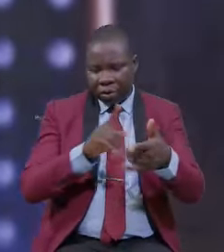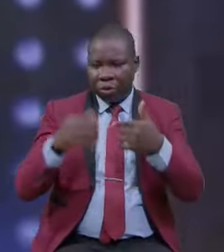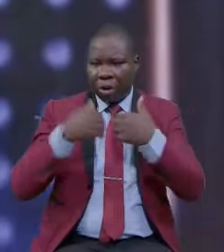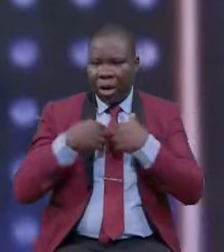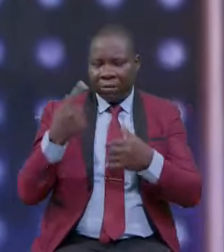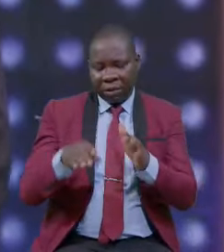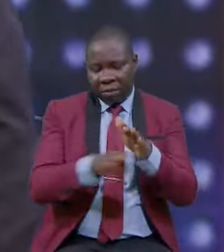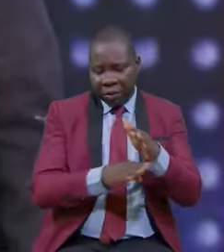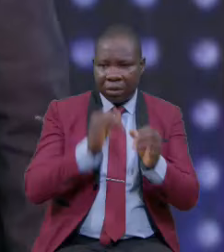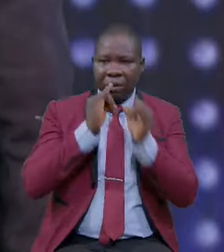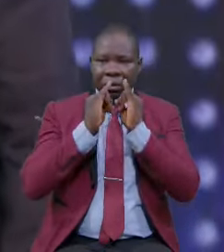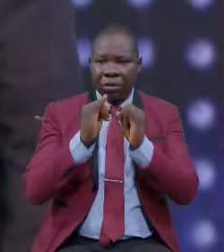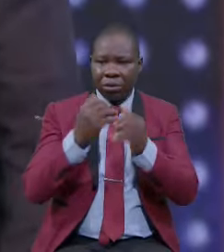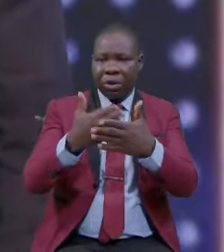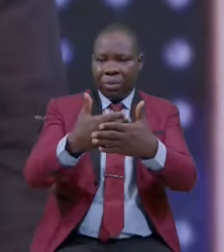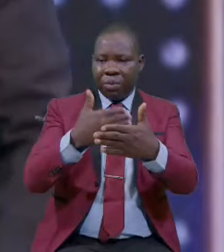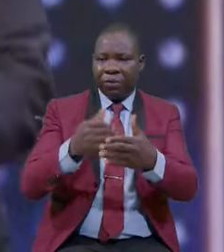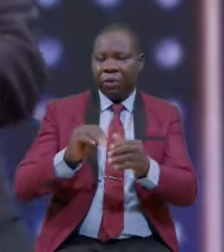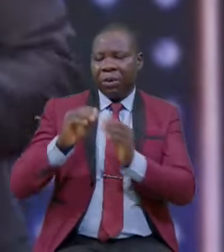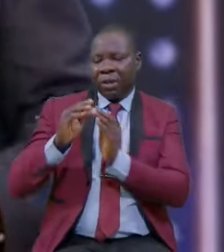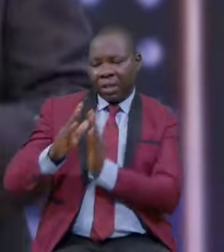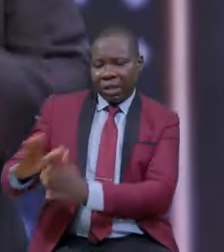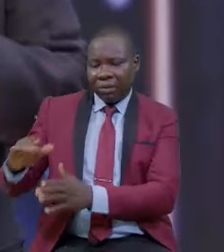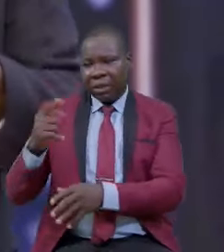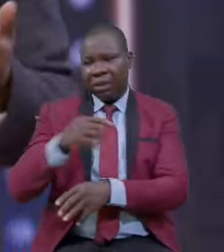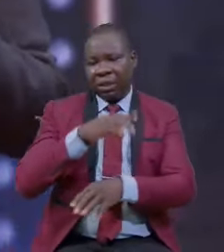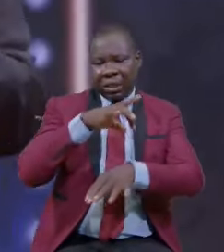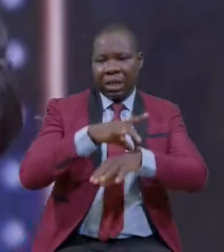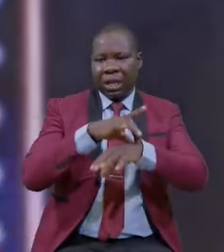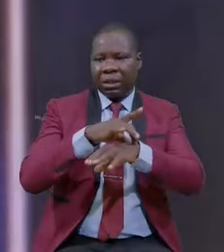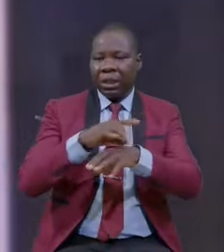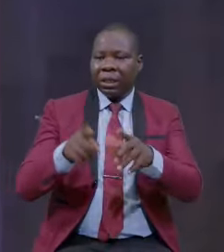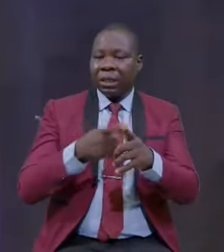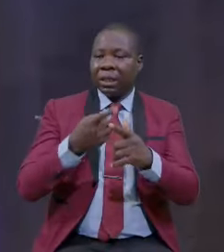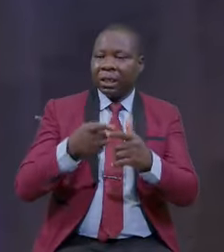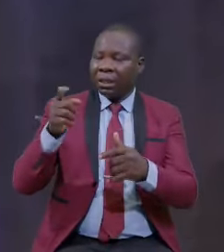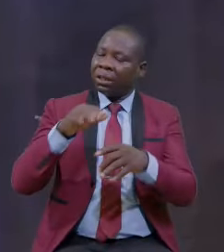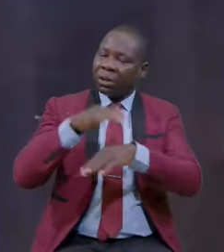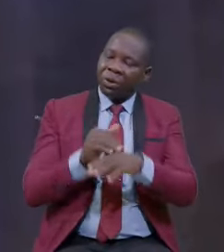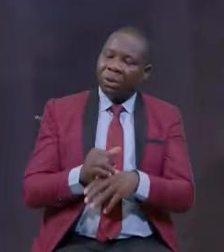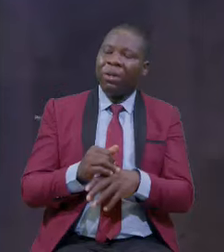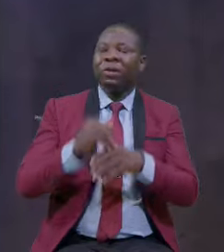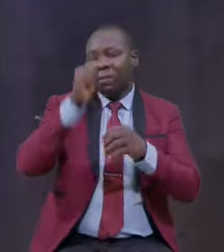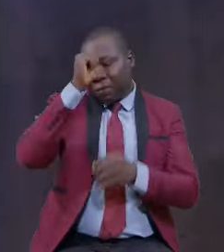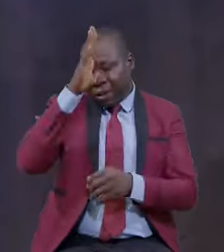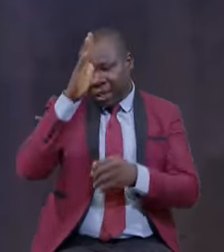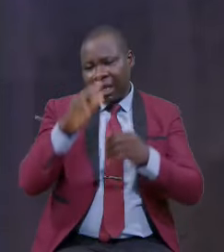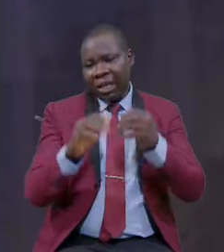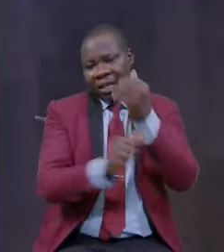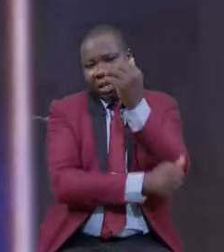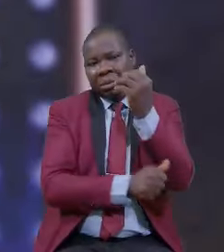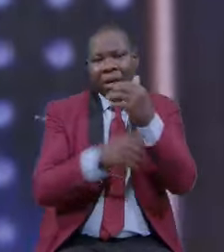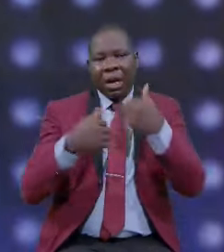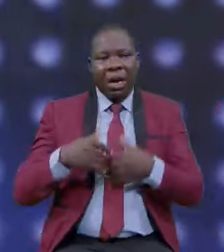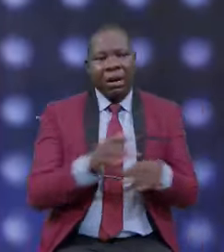Father Abraham, have mercy on me. My friend, you know, the people who are good instruction, basic instruction,